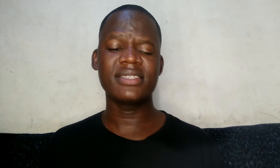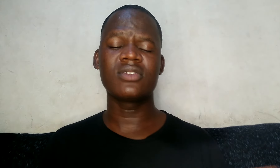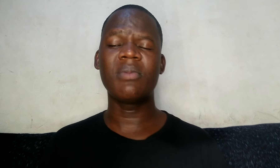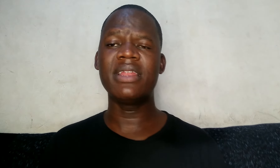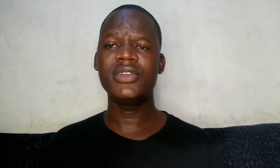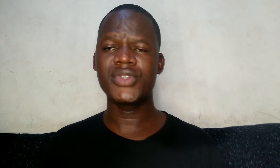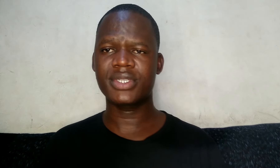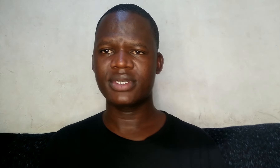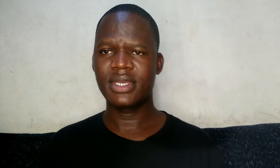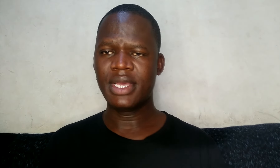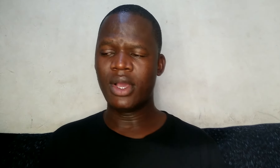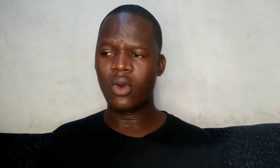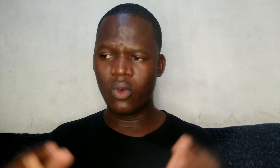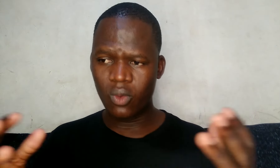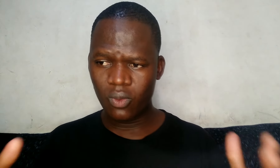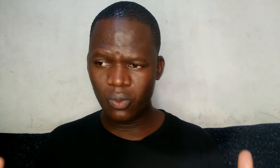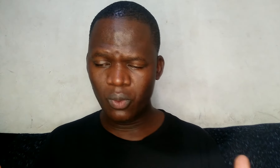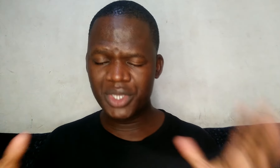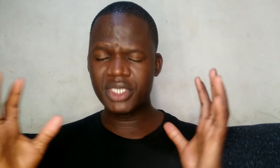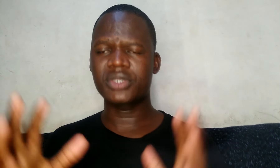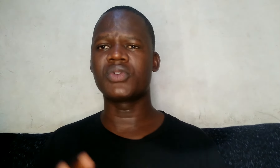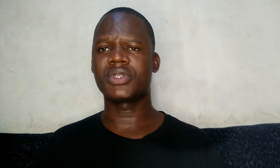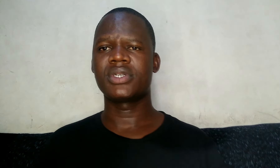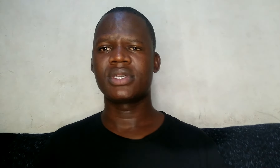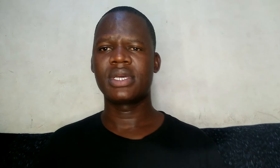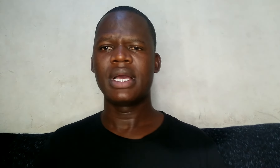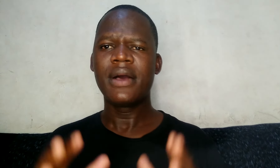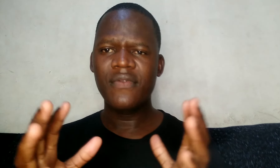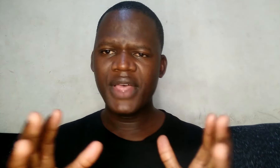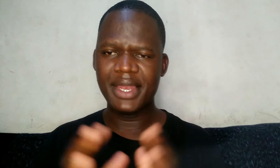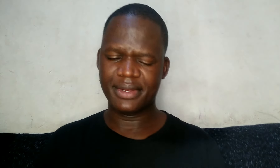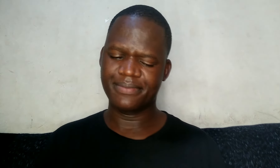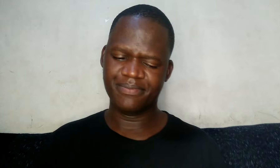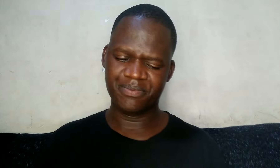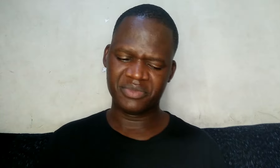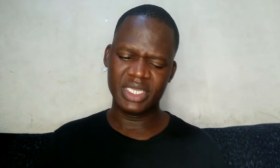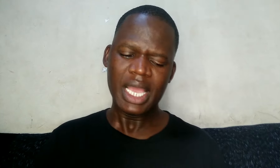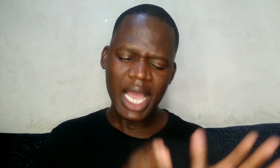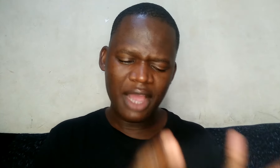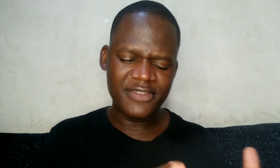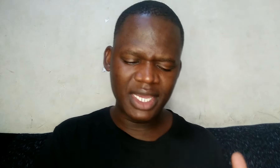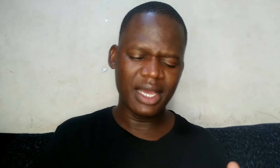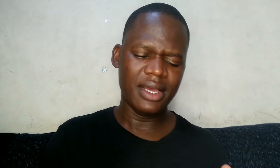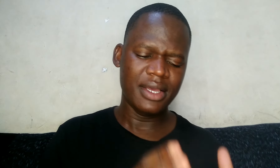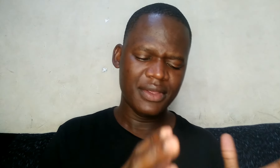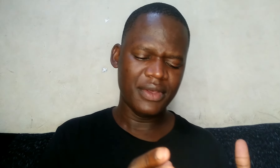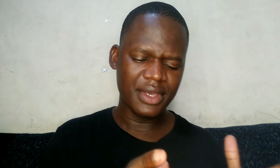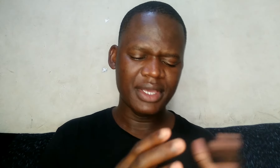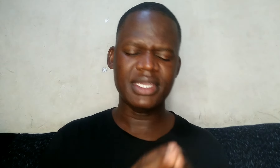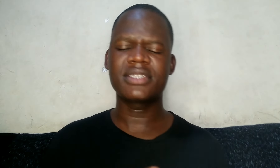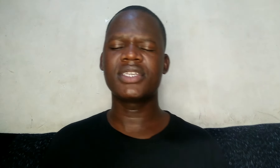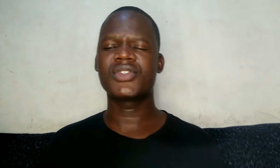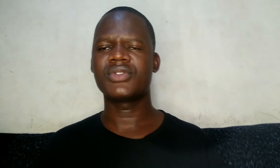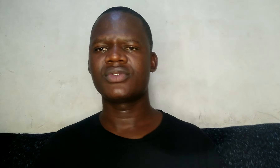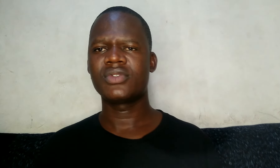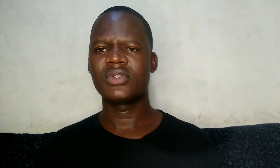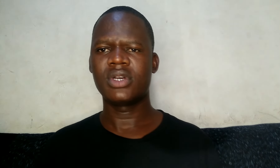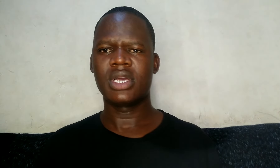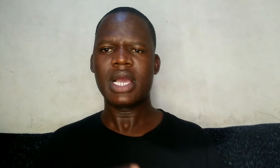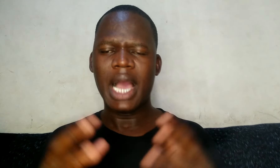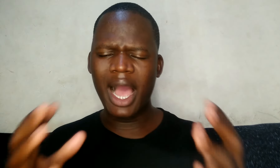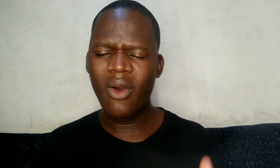which Kenyans normally used? Which is good. Then, after